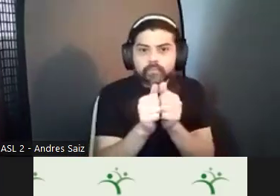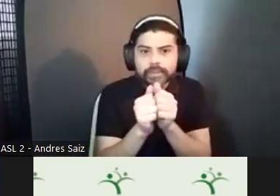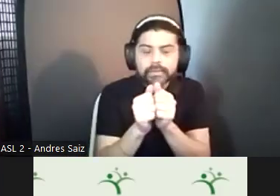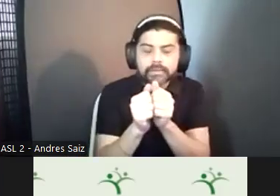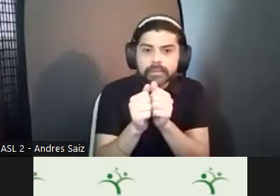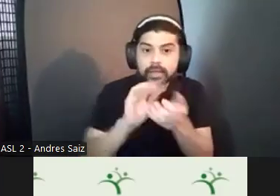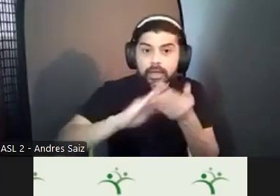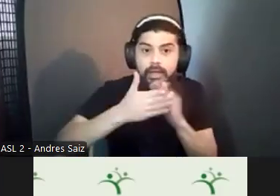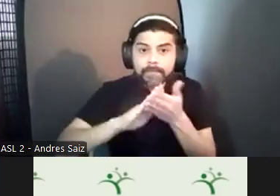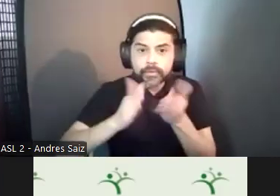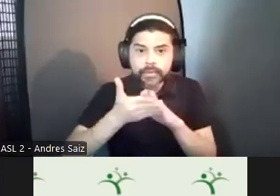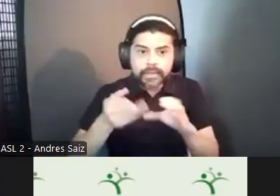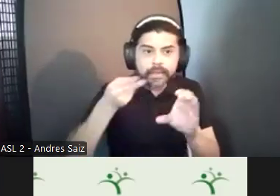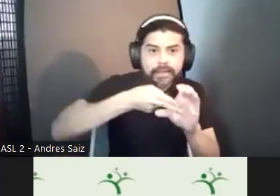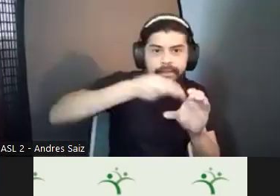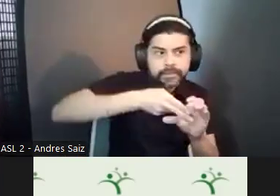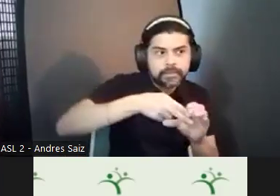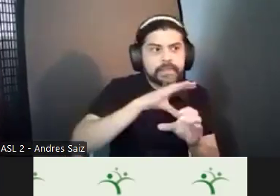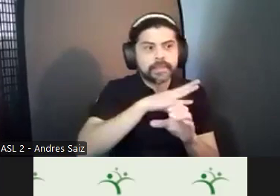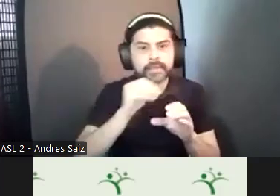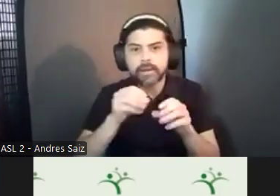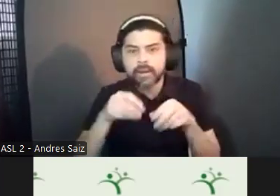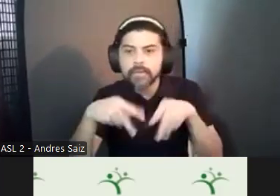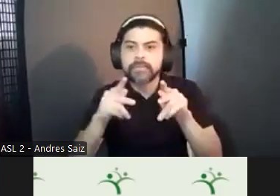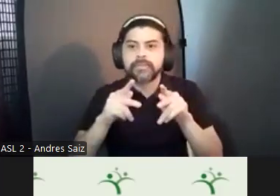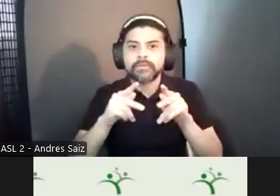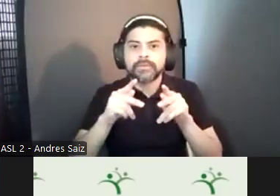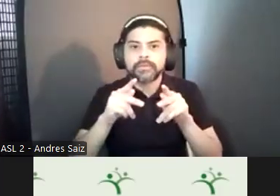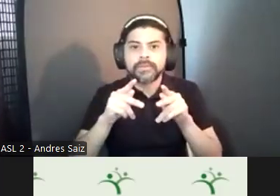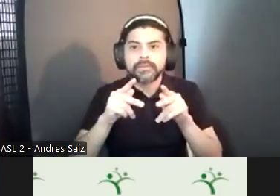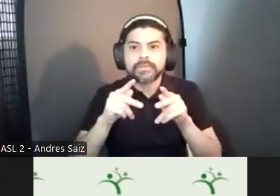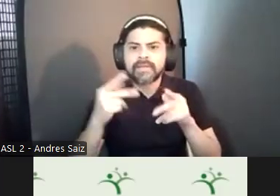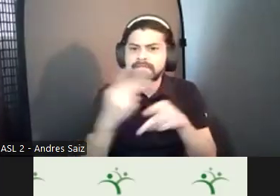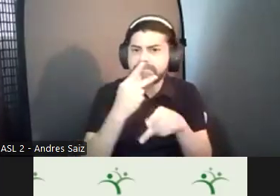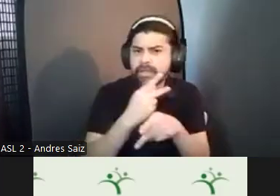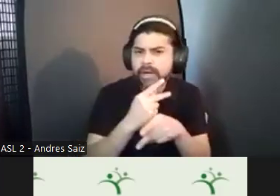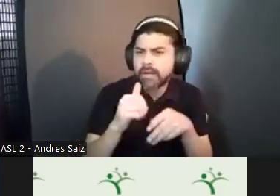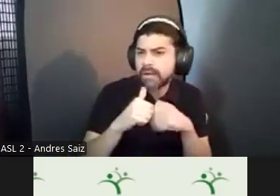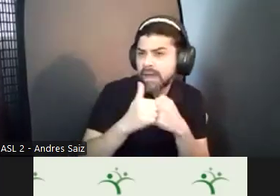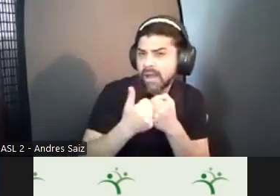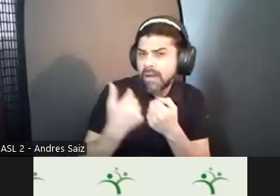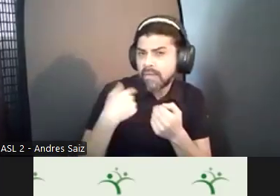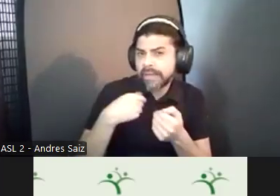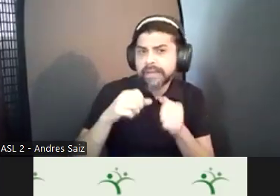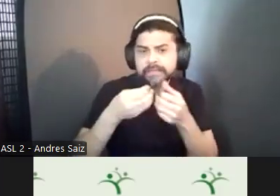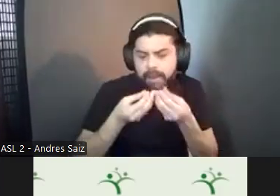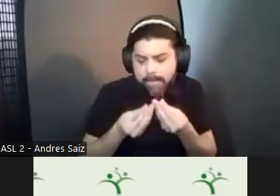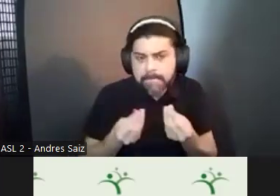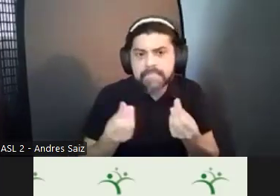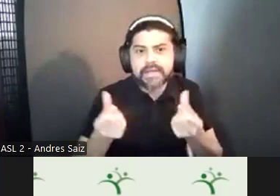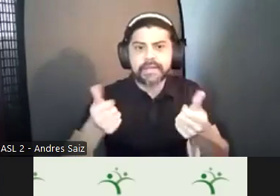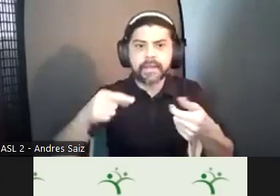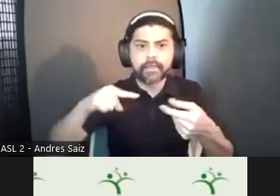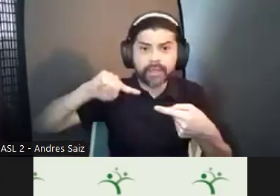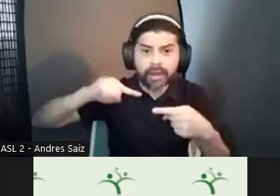engagement opportunities where that is an opportunity. And again, figure out how we're mitigating the harm of